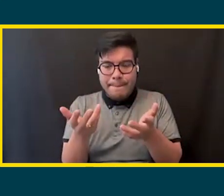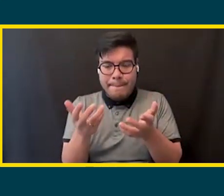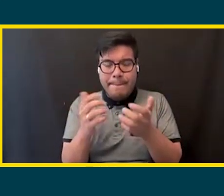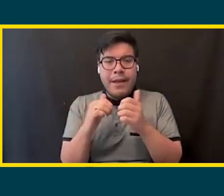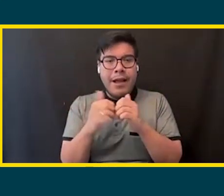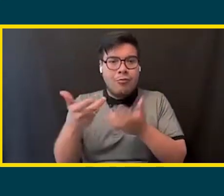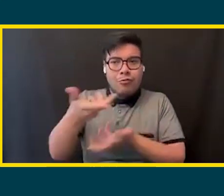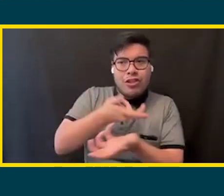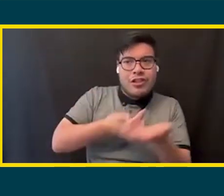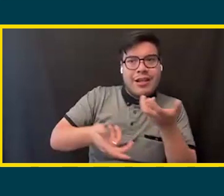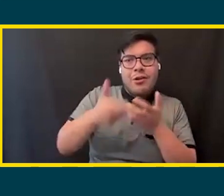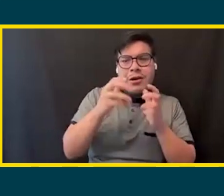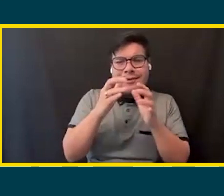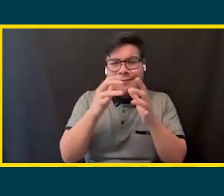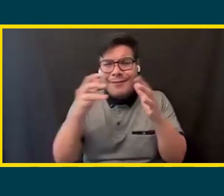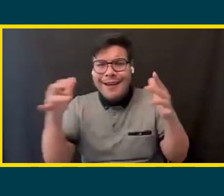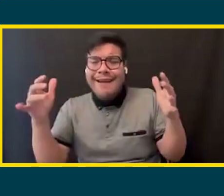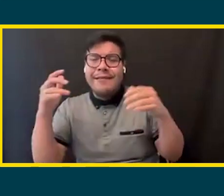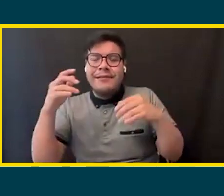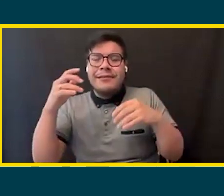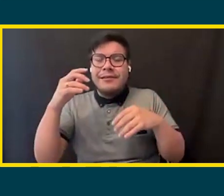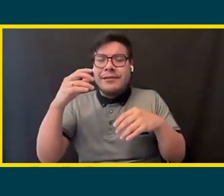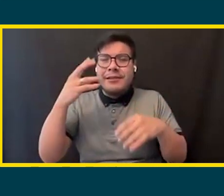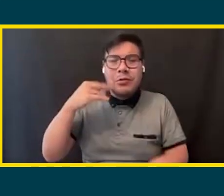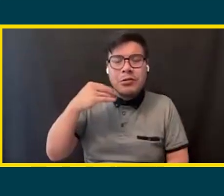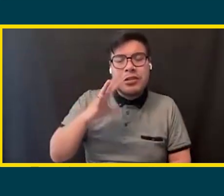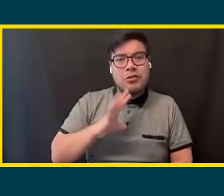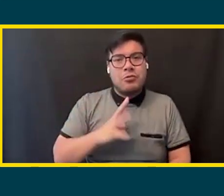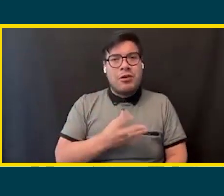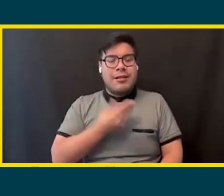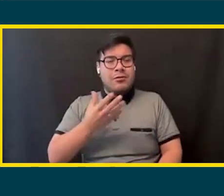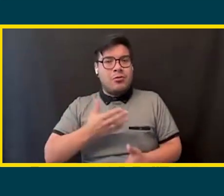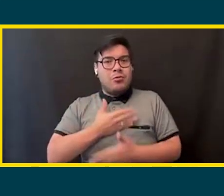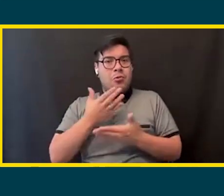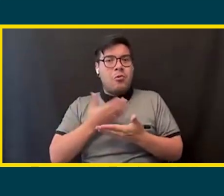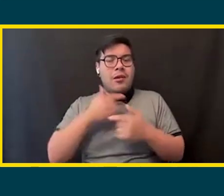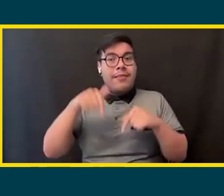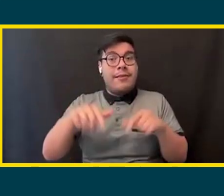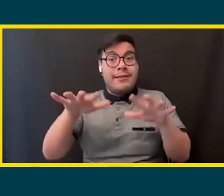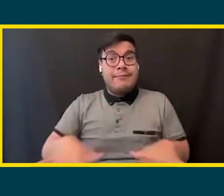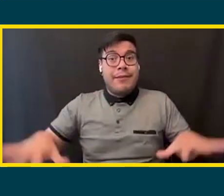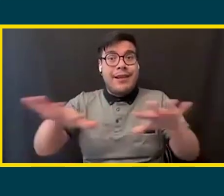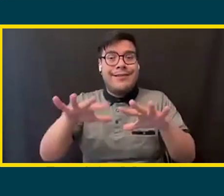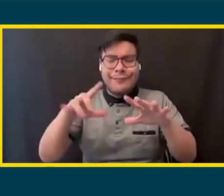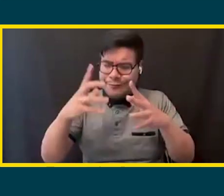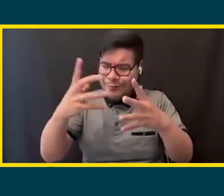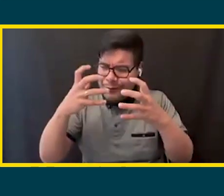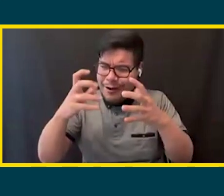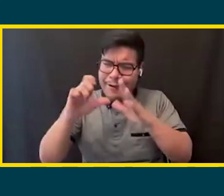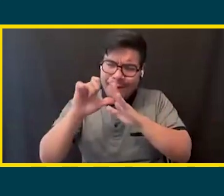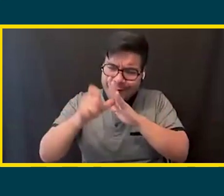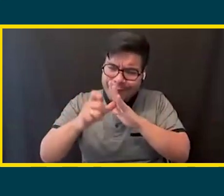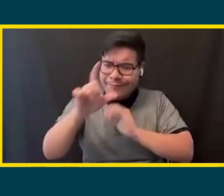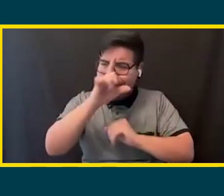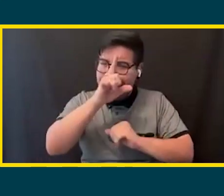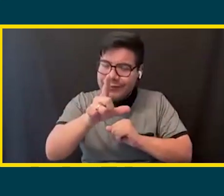share, expand, experience trans joy in this space together, we wanted to very much make sure